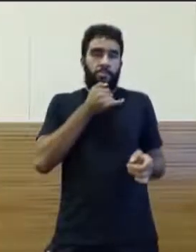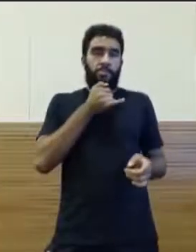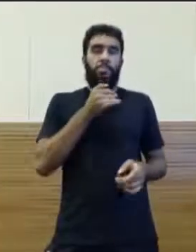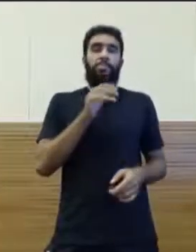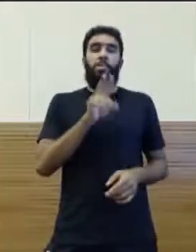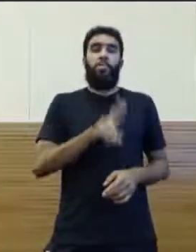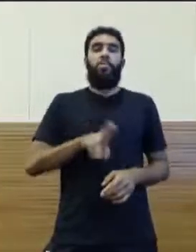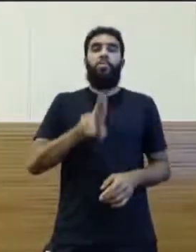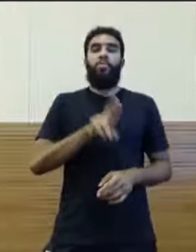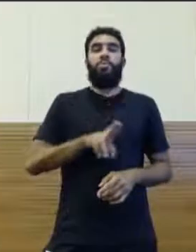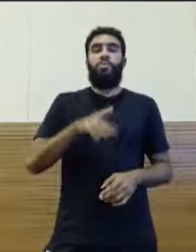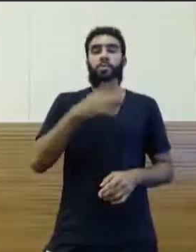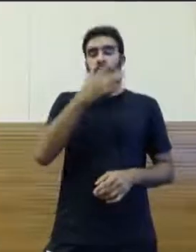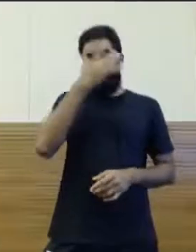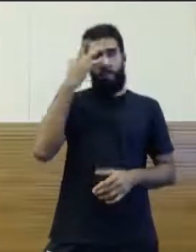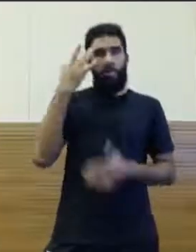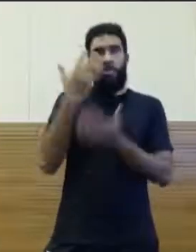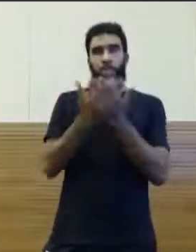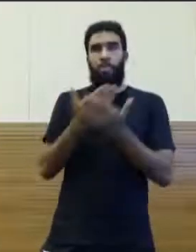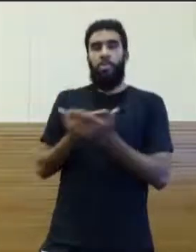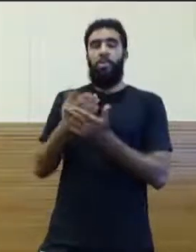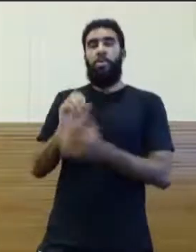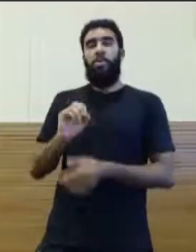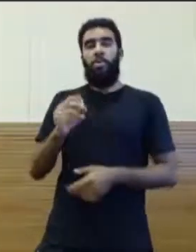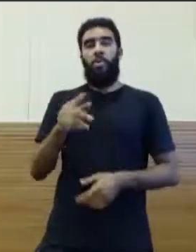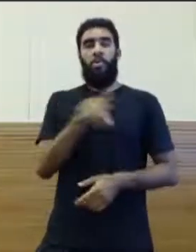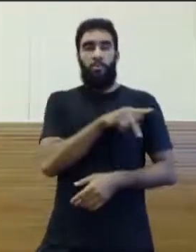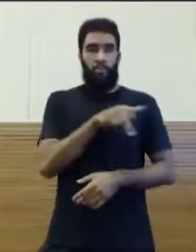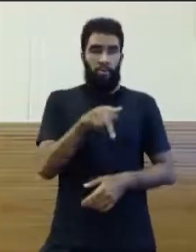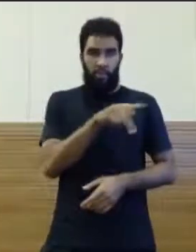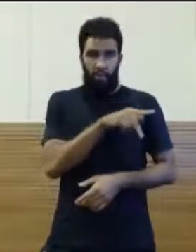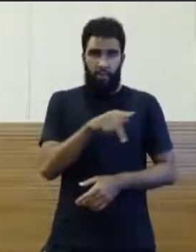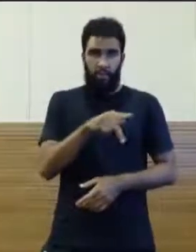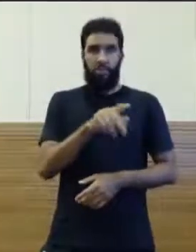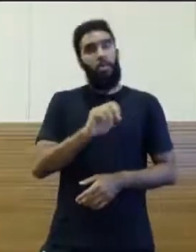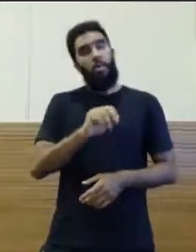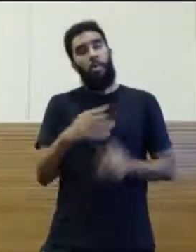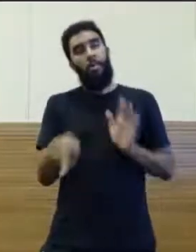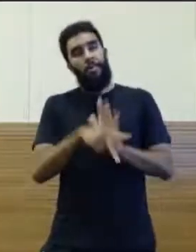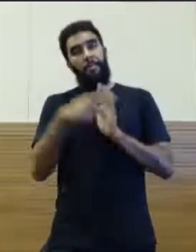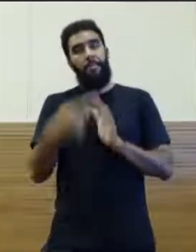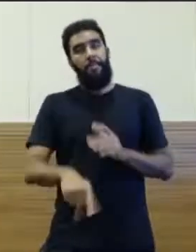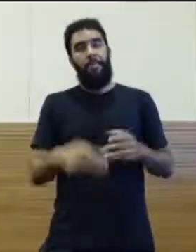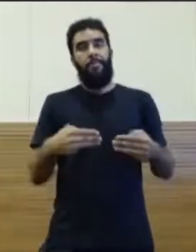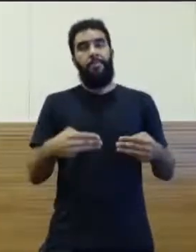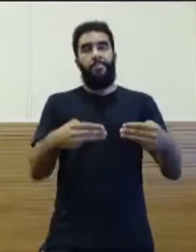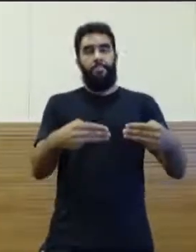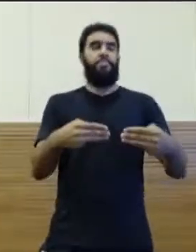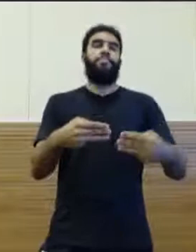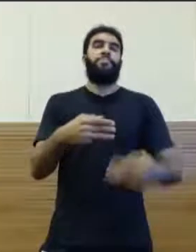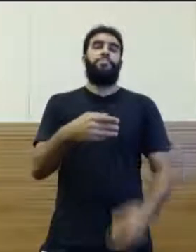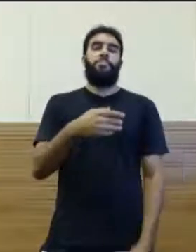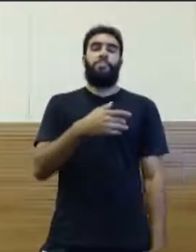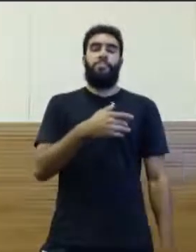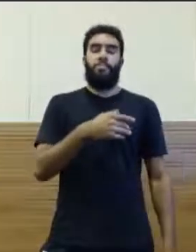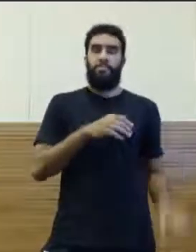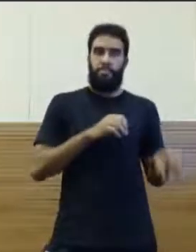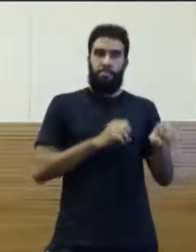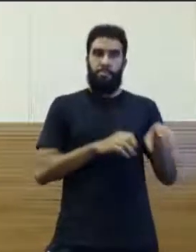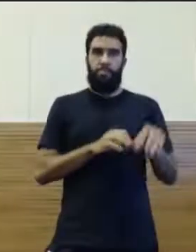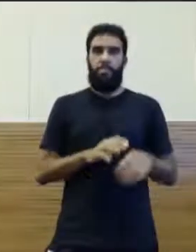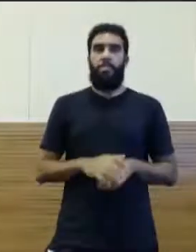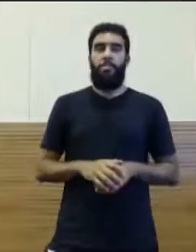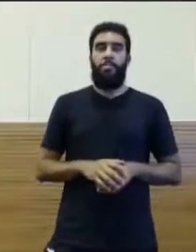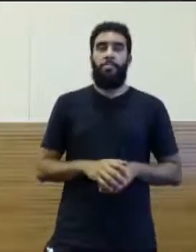Unfortunately, this can only be used by students or teachers or people from the Ministry of Education. Now